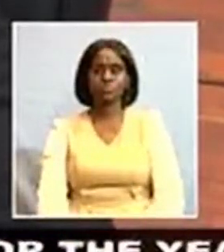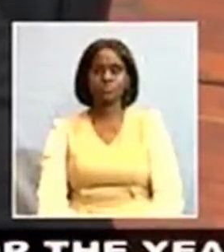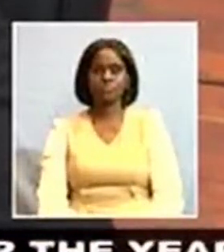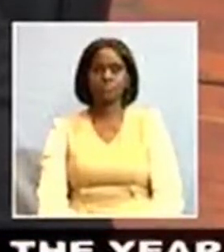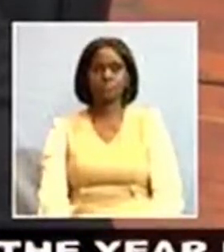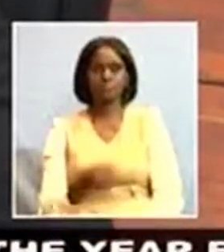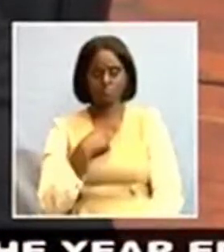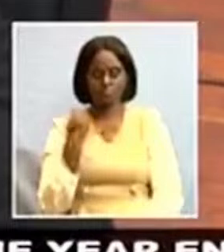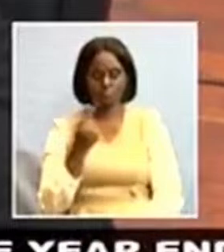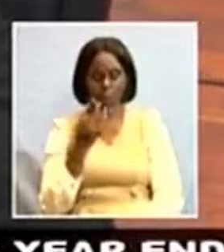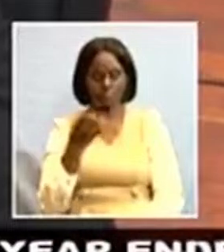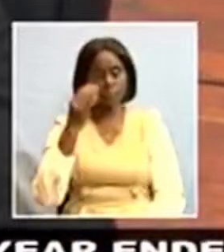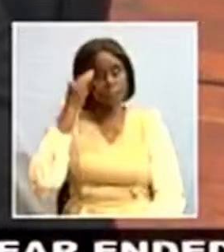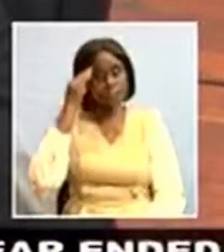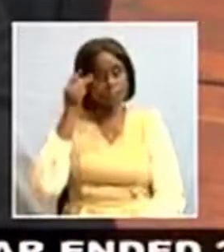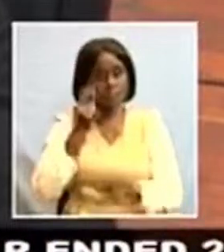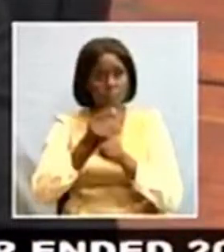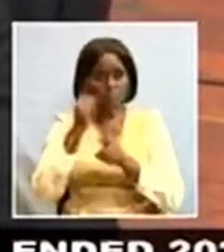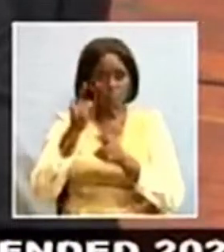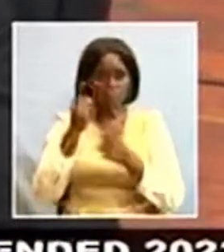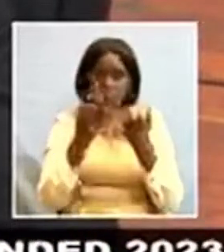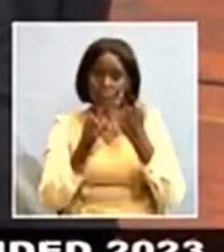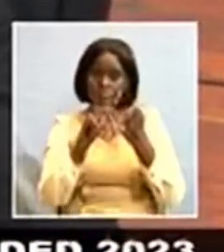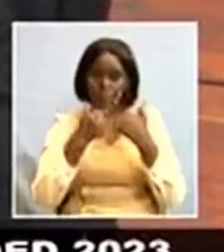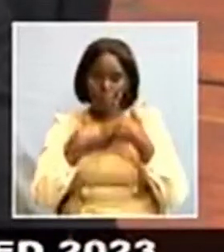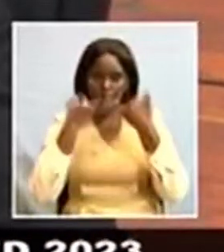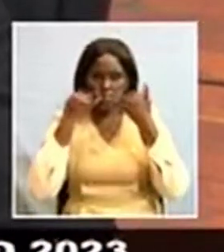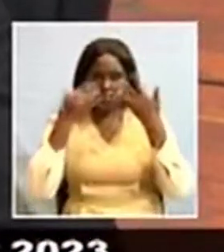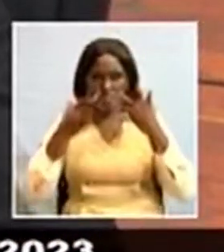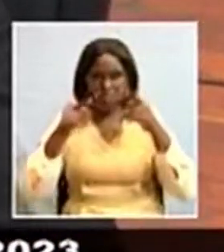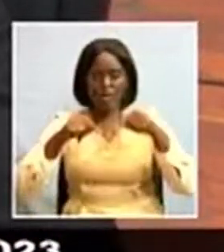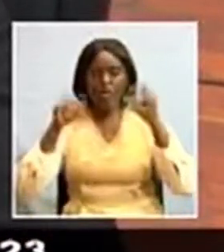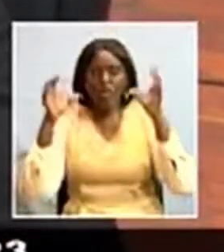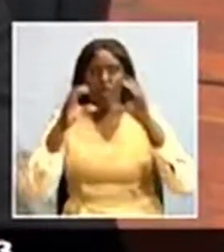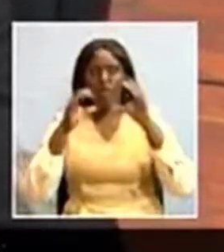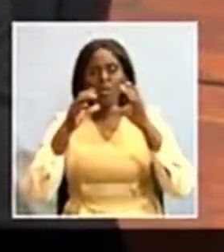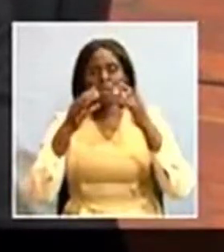I wanted to find out from you whether you have told this committee that